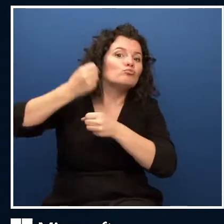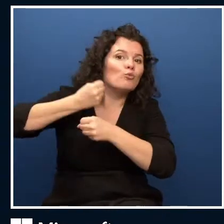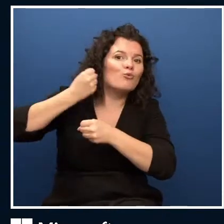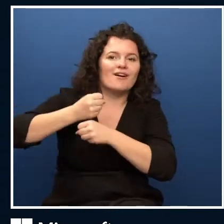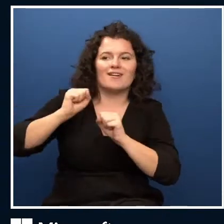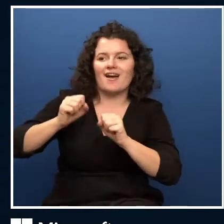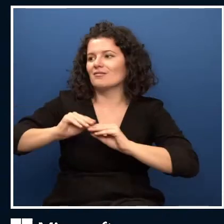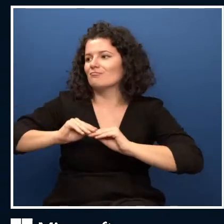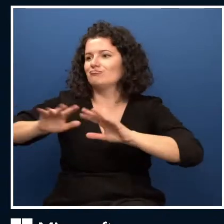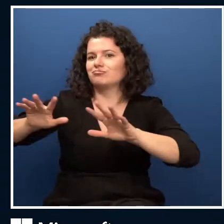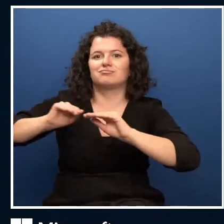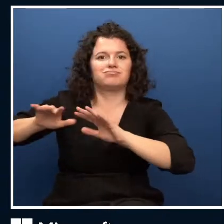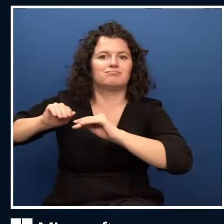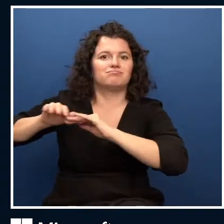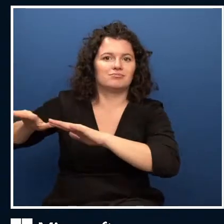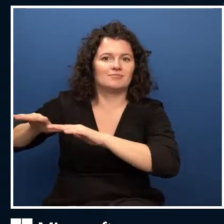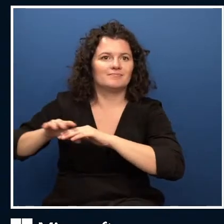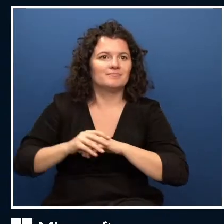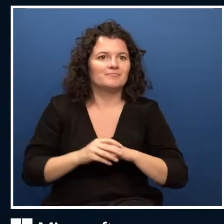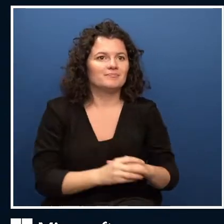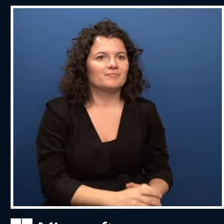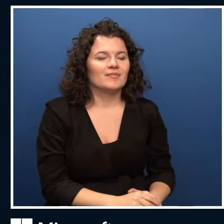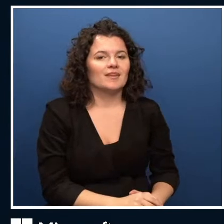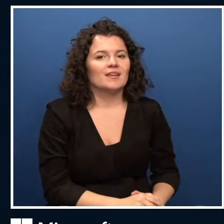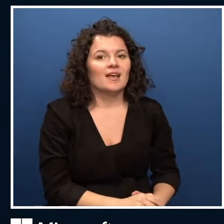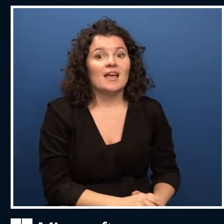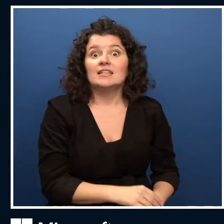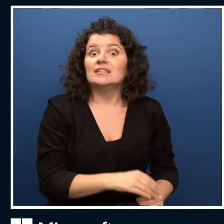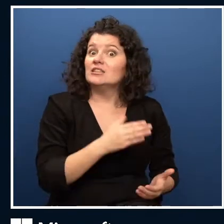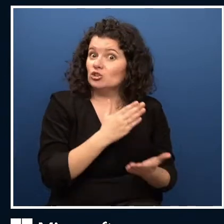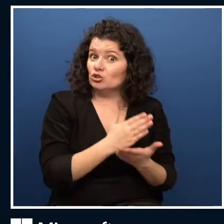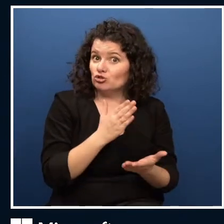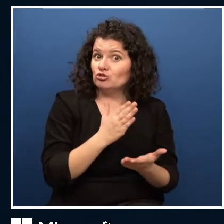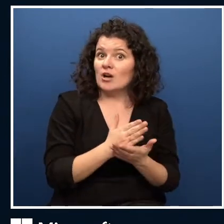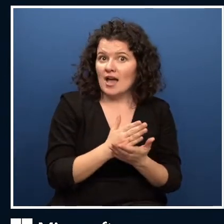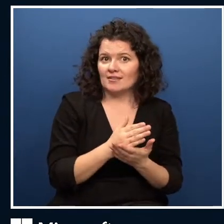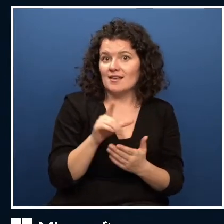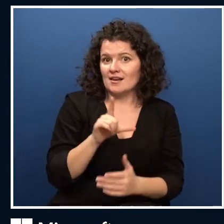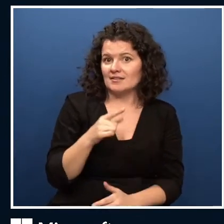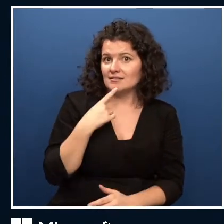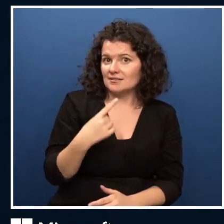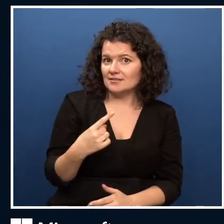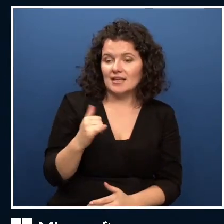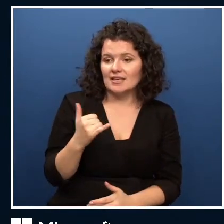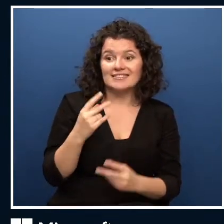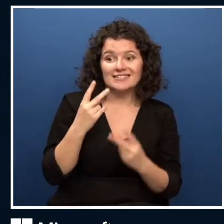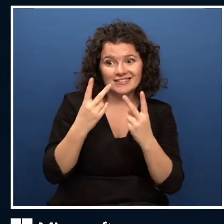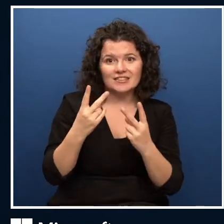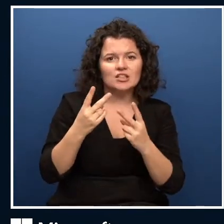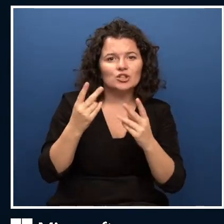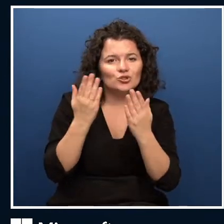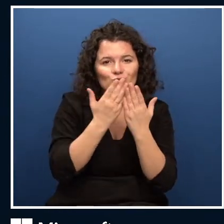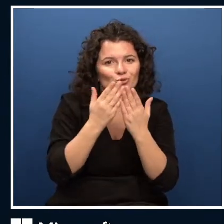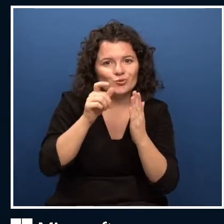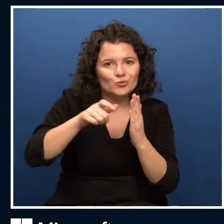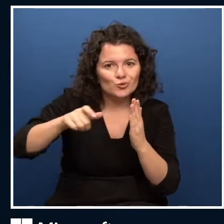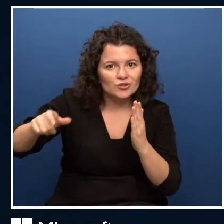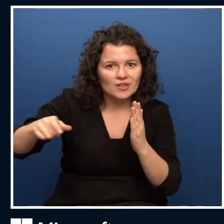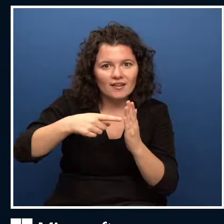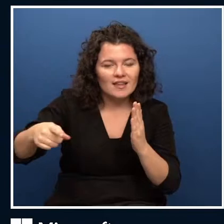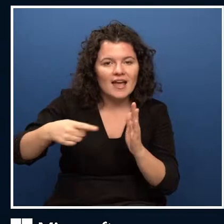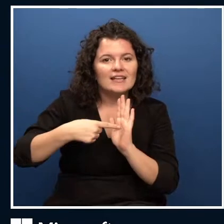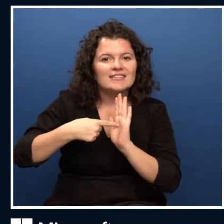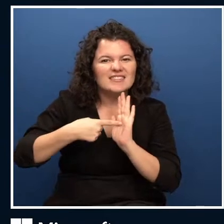amazing to see when, I can see a student and they've got a GitHub repo and they've got a great video on the YouTube of how they've done